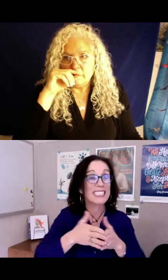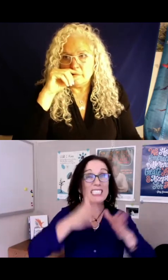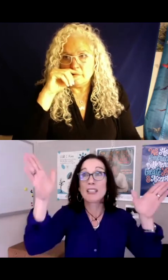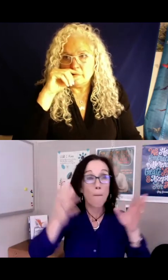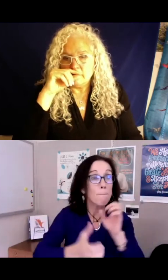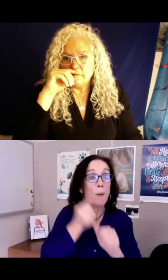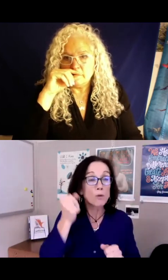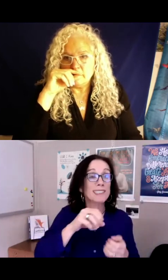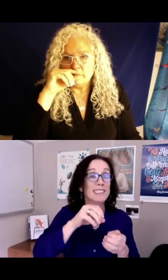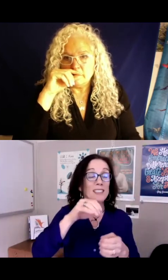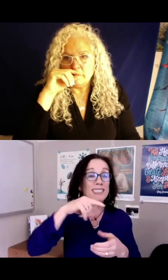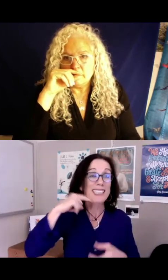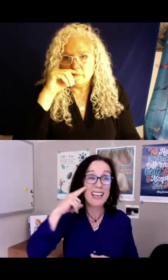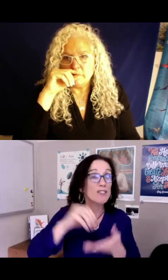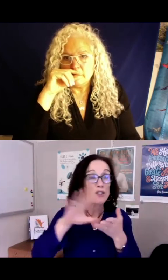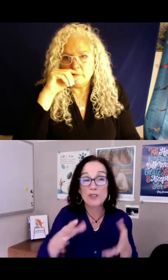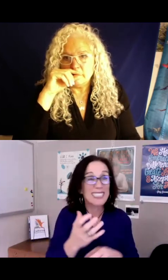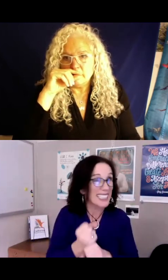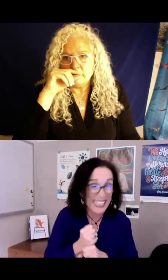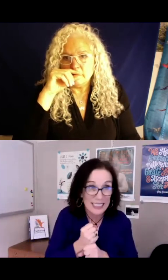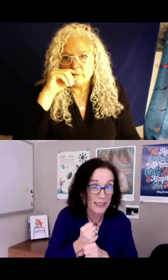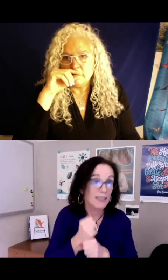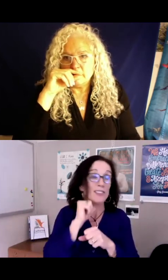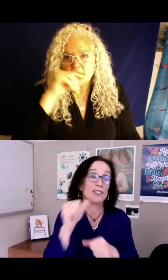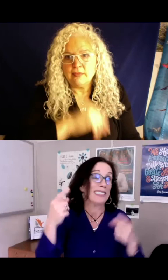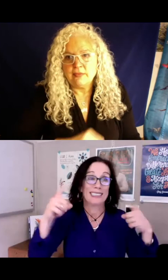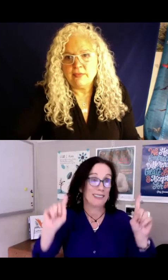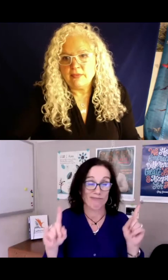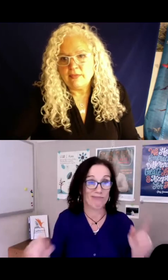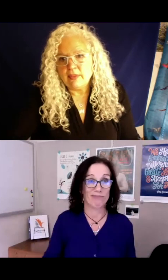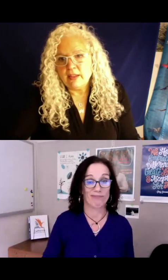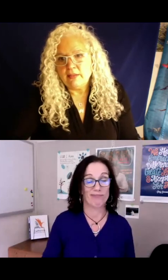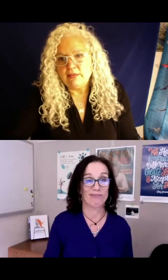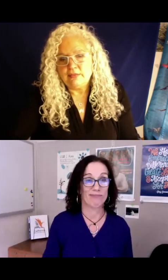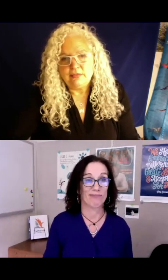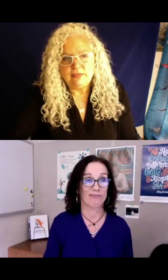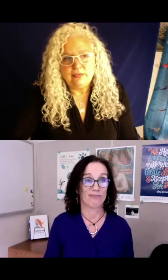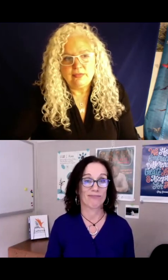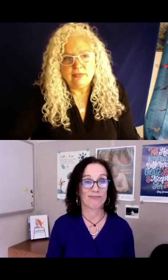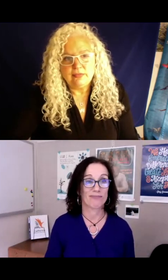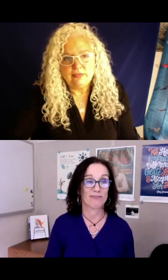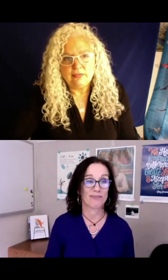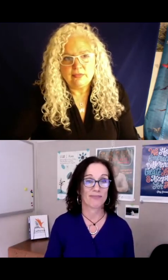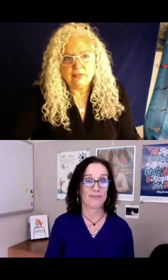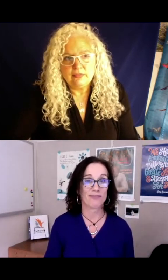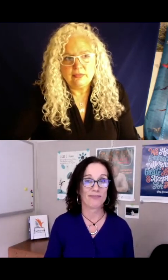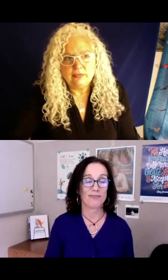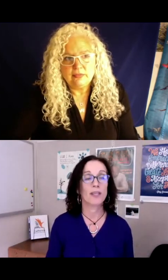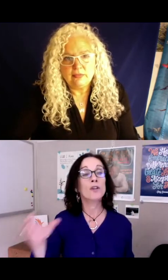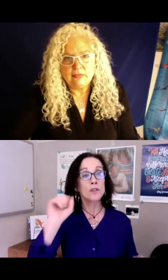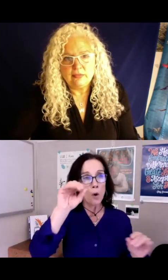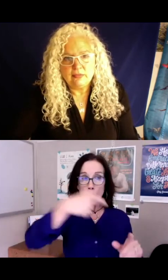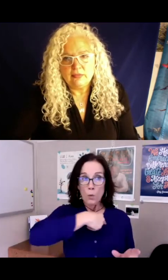So obviously, what most deaf students are receiving is not working.